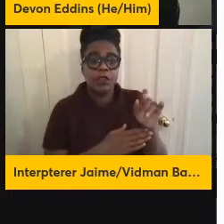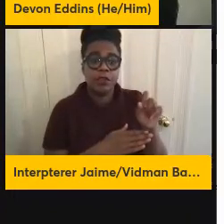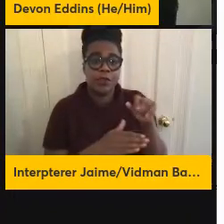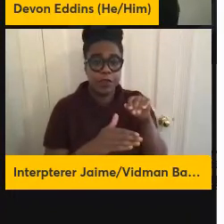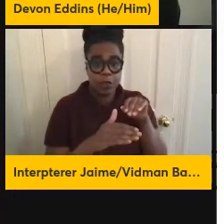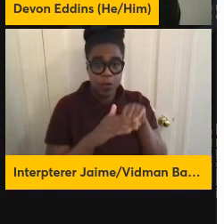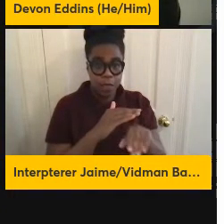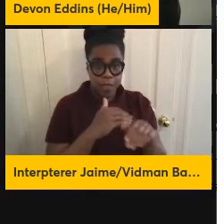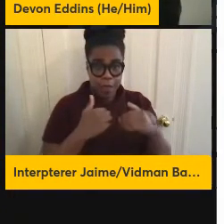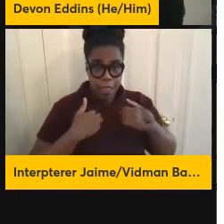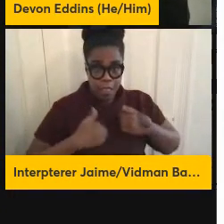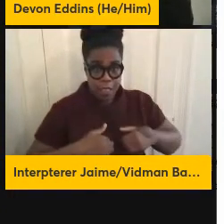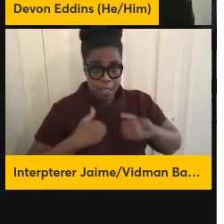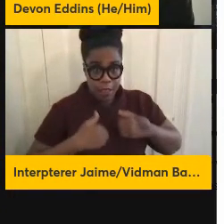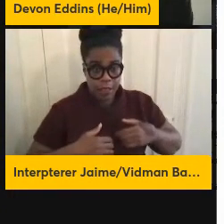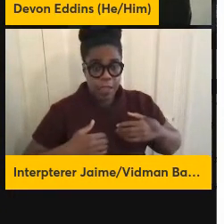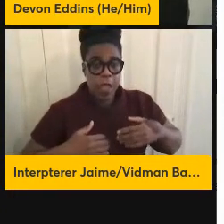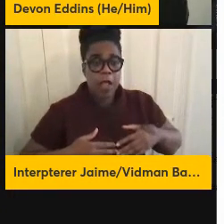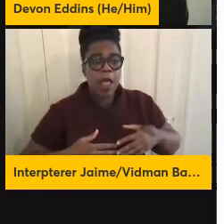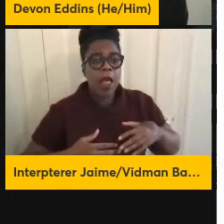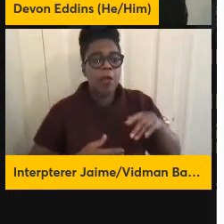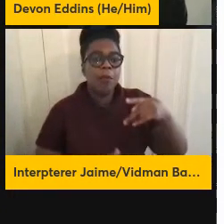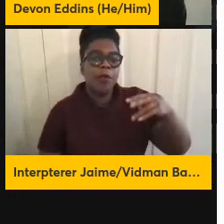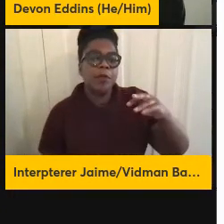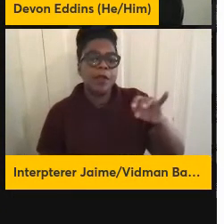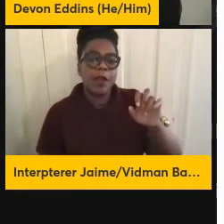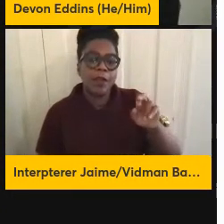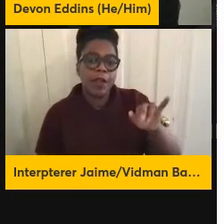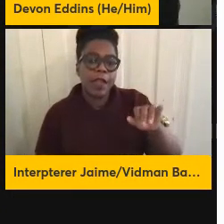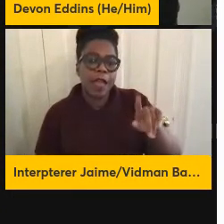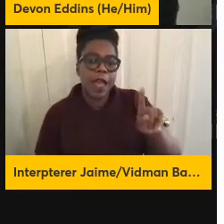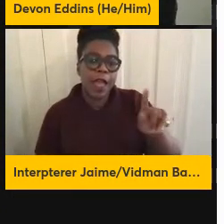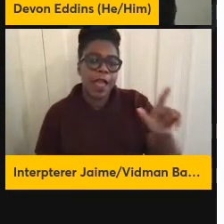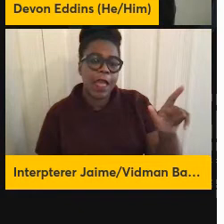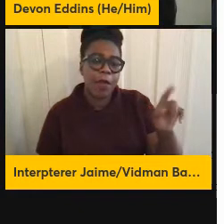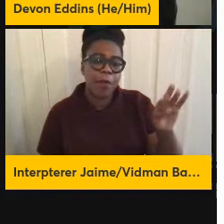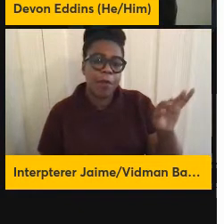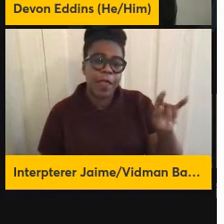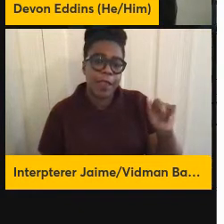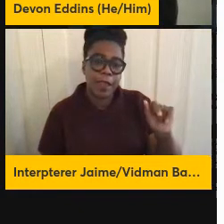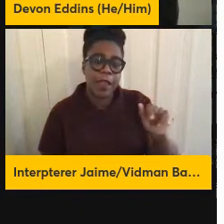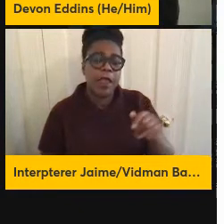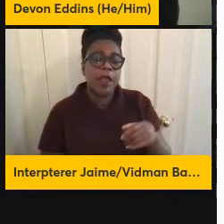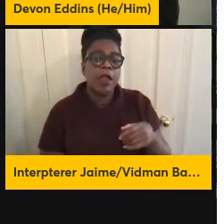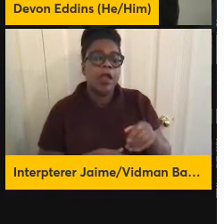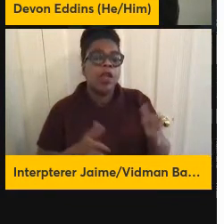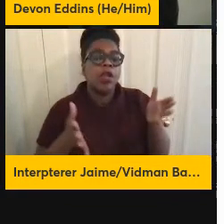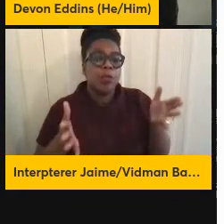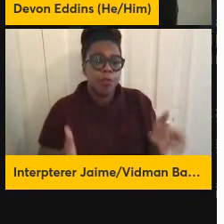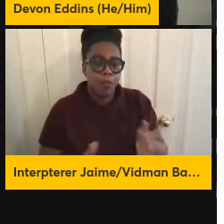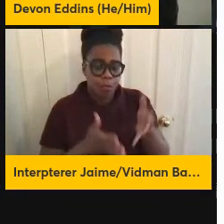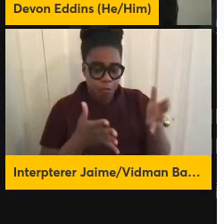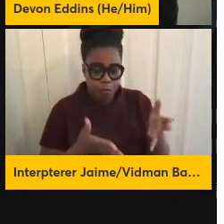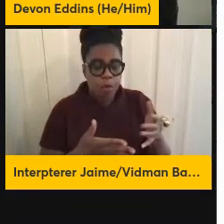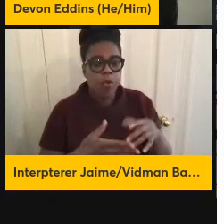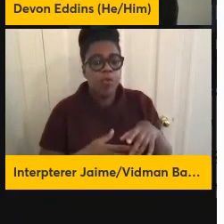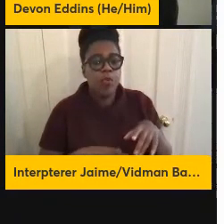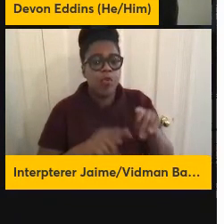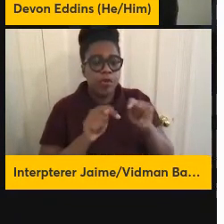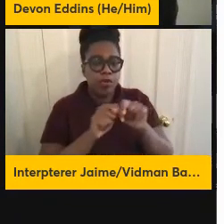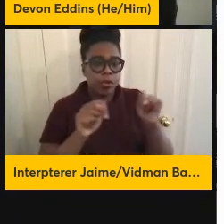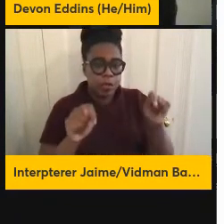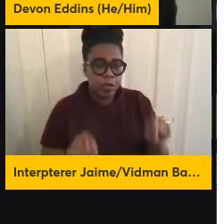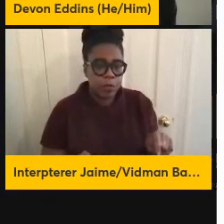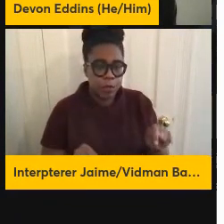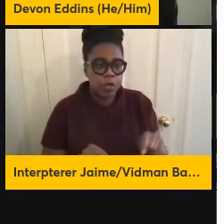lung, pulmonary IL-1 beta and TNF promote a transcriptional reprogramming that induces